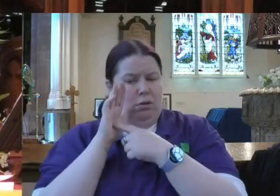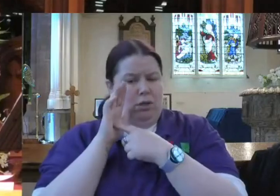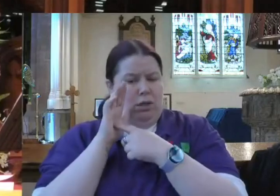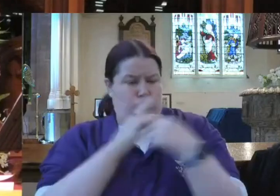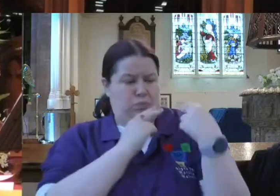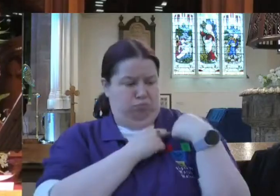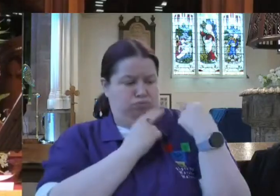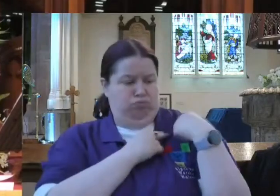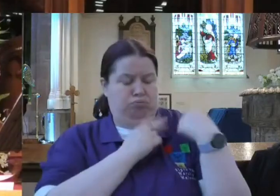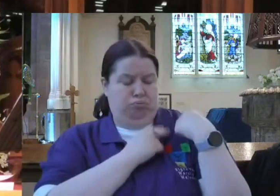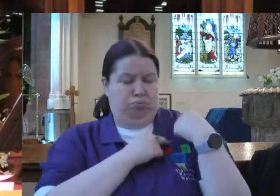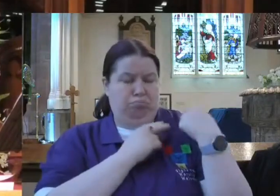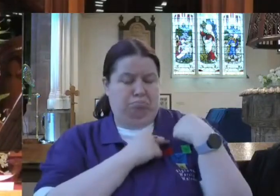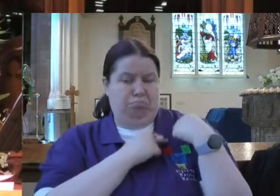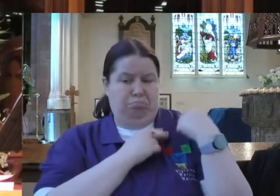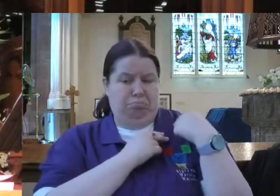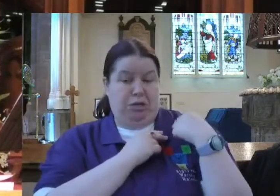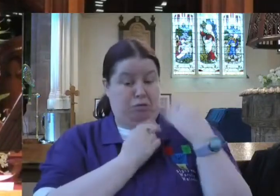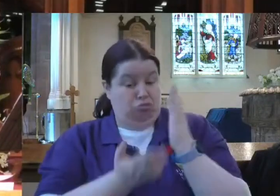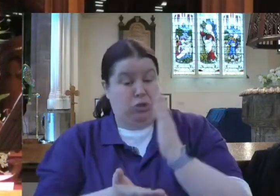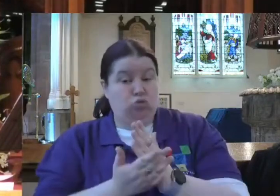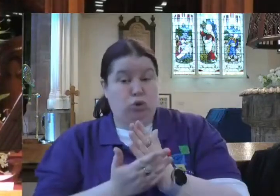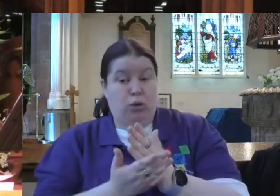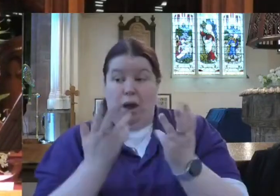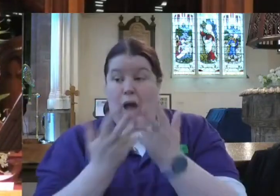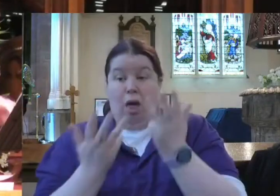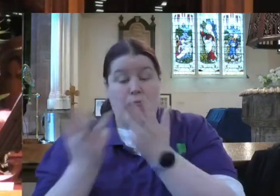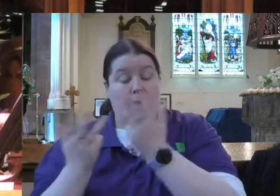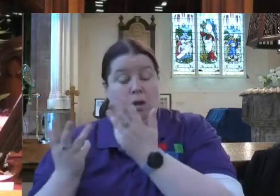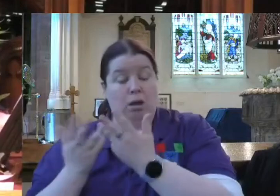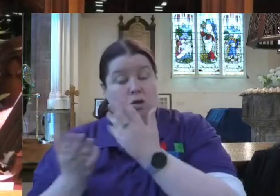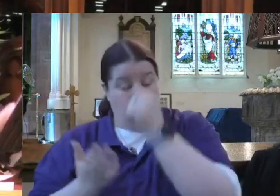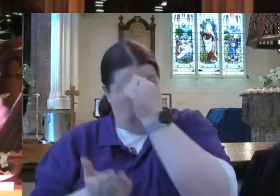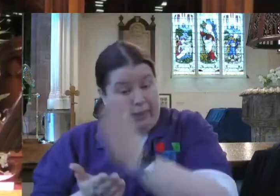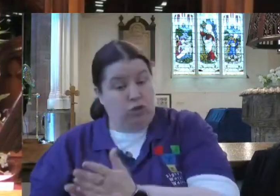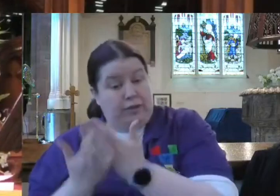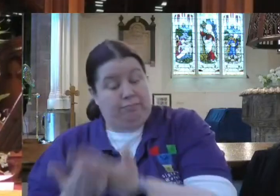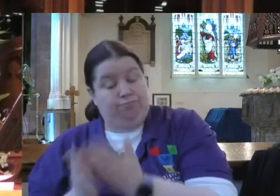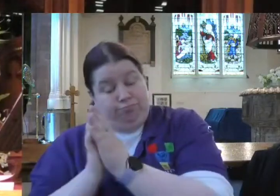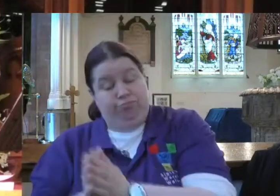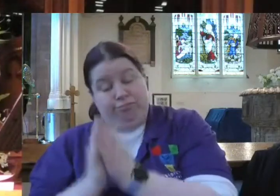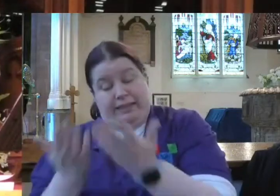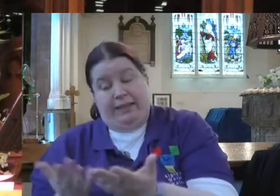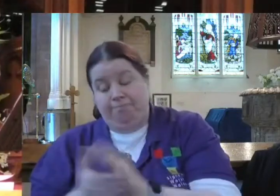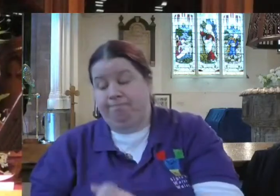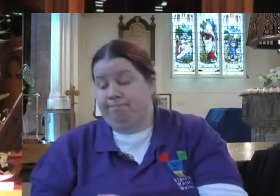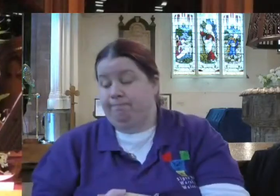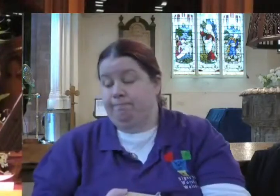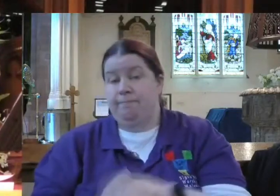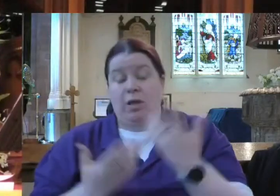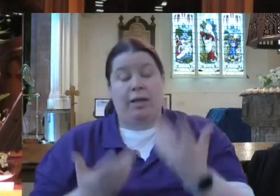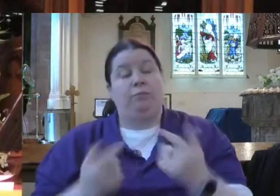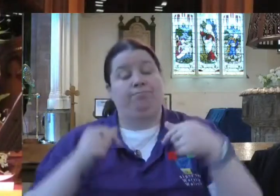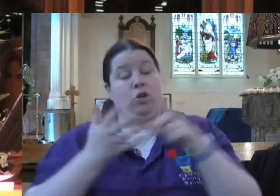religious duties for the Jews, and that's still true in other religions as well today. Now, of course, today we have things slightly different. We have a welfare